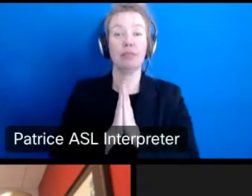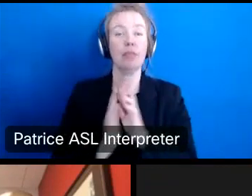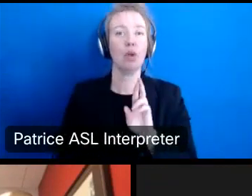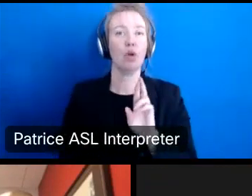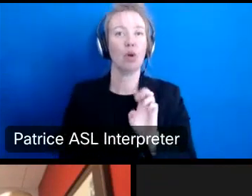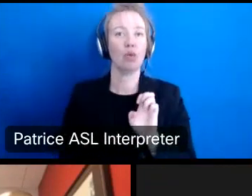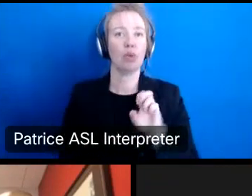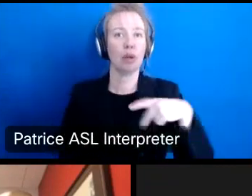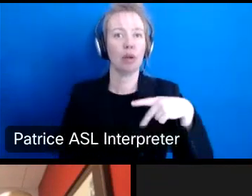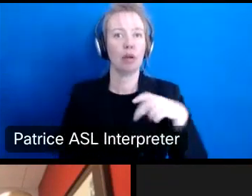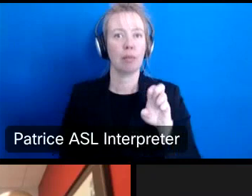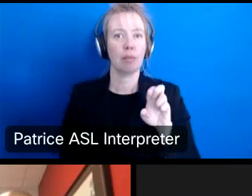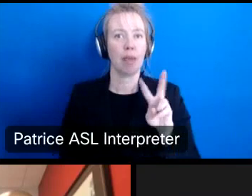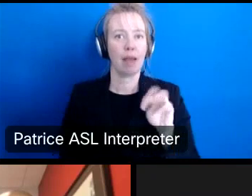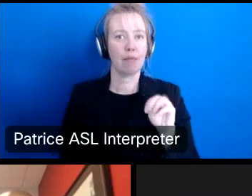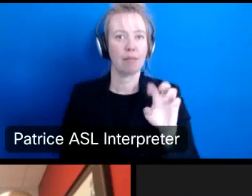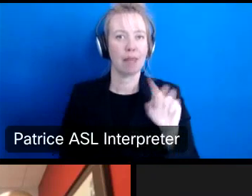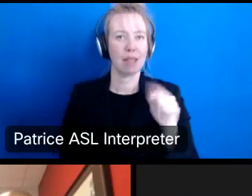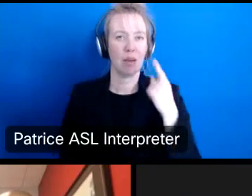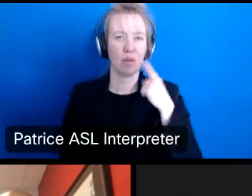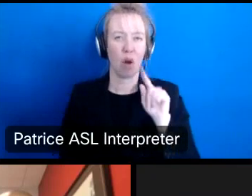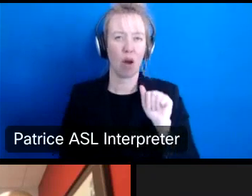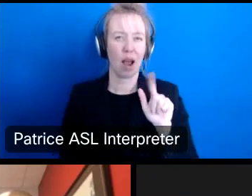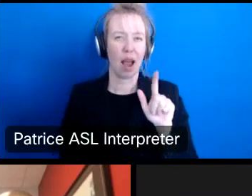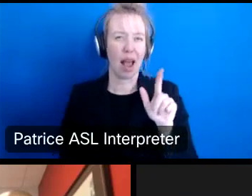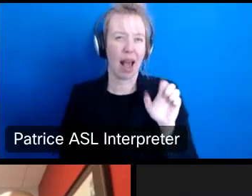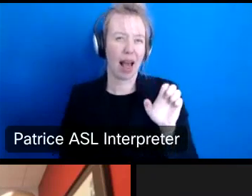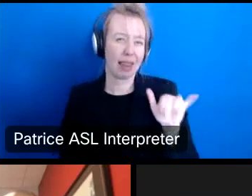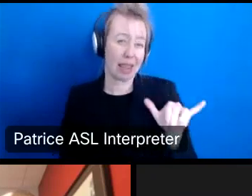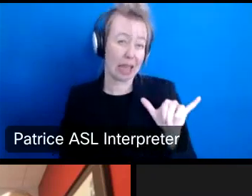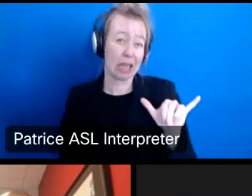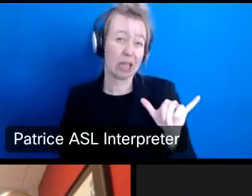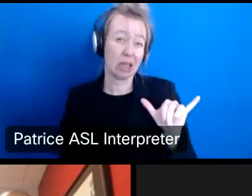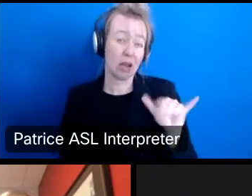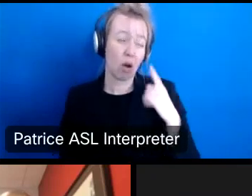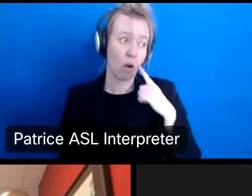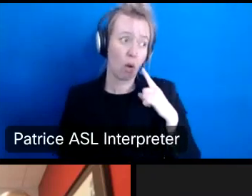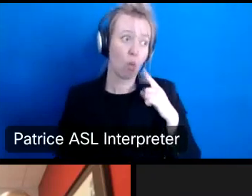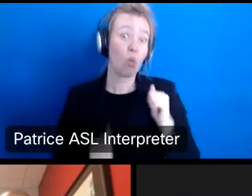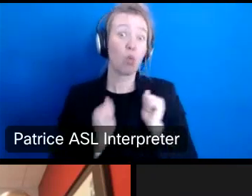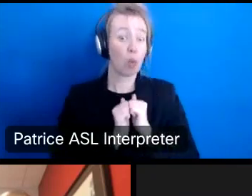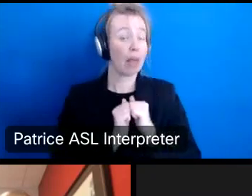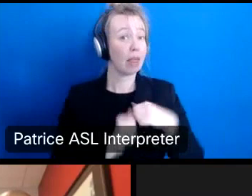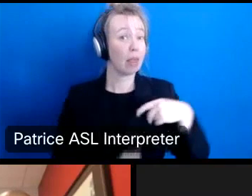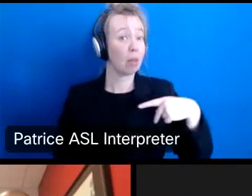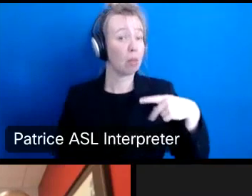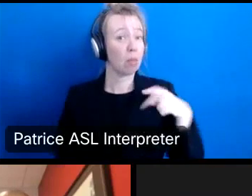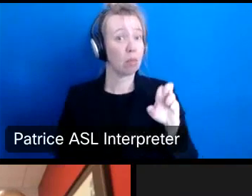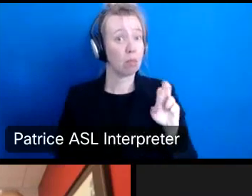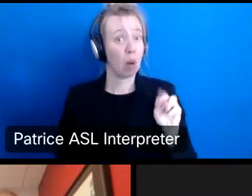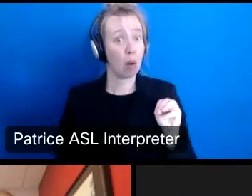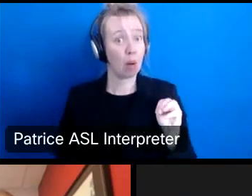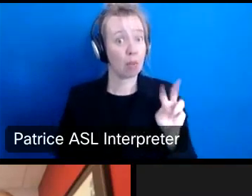repaving of the alley, specifically potentially with permeable pavers? And then my final